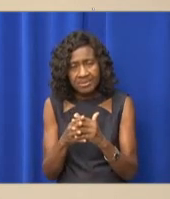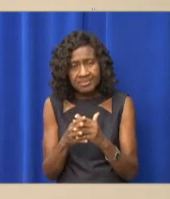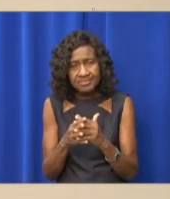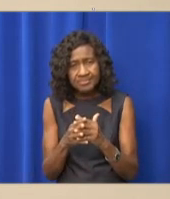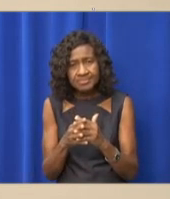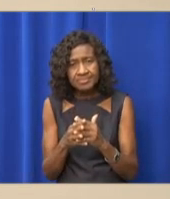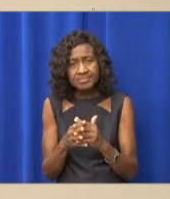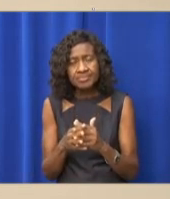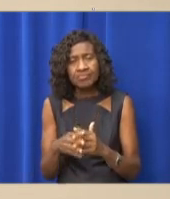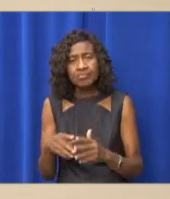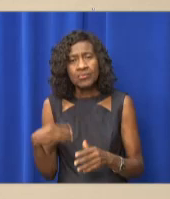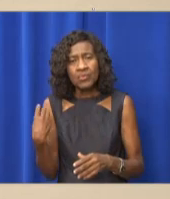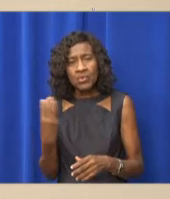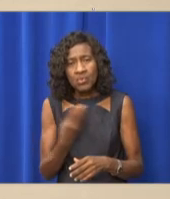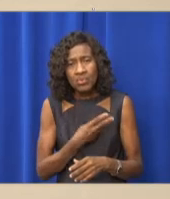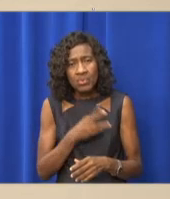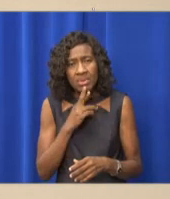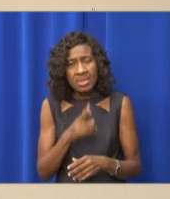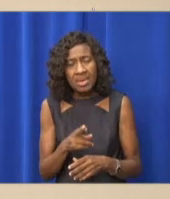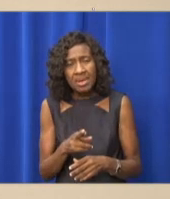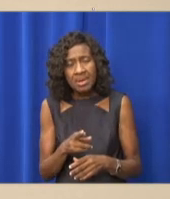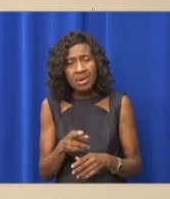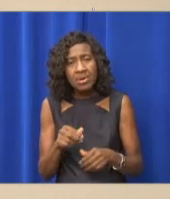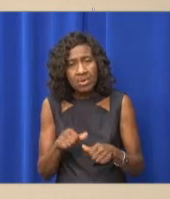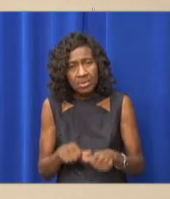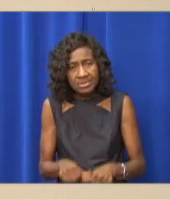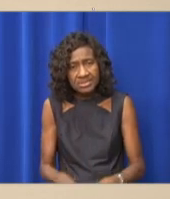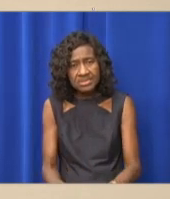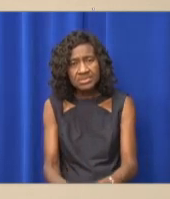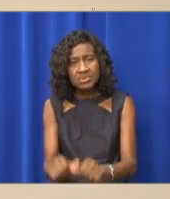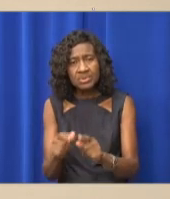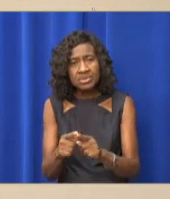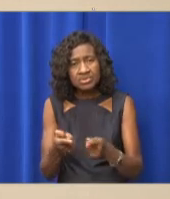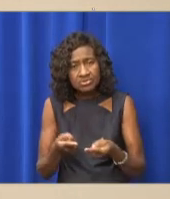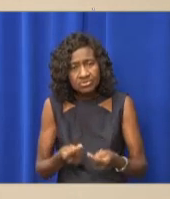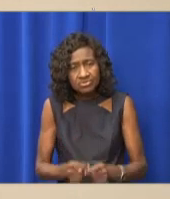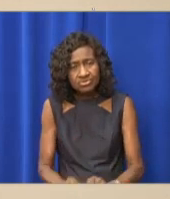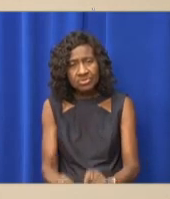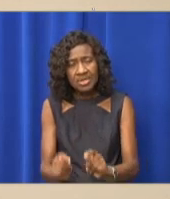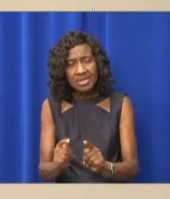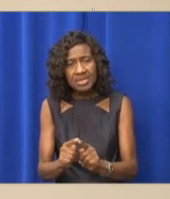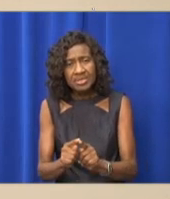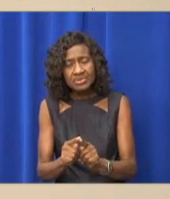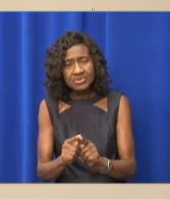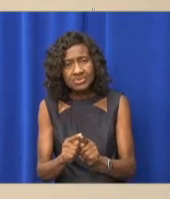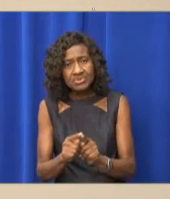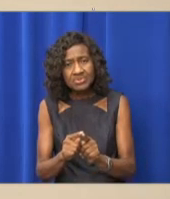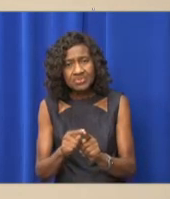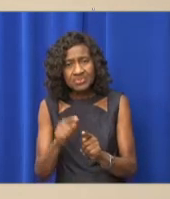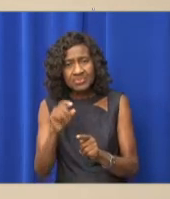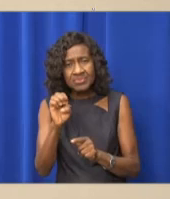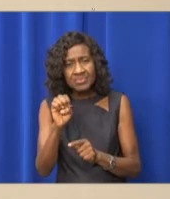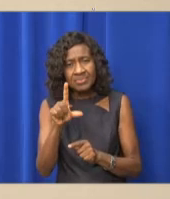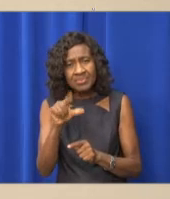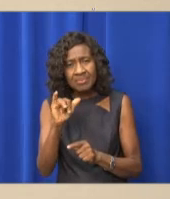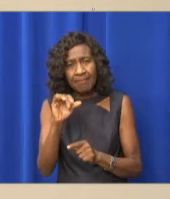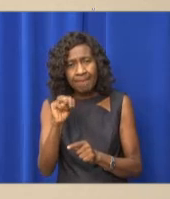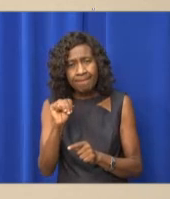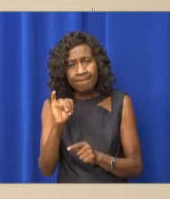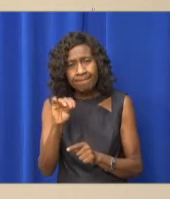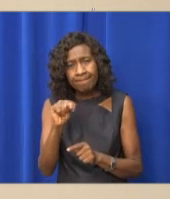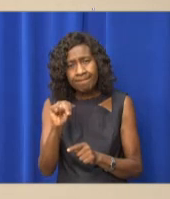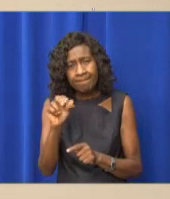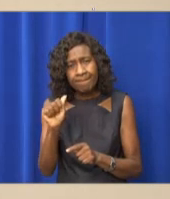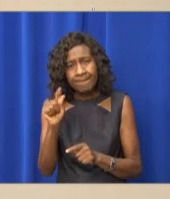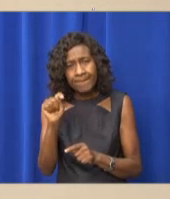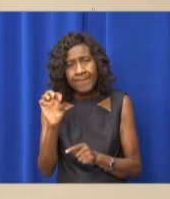We are still trying everything we can to eliminate the virus, not eradicate it. The two are not